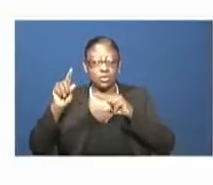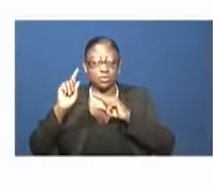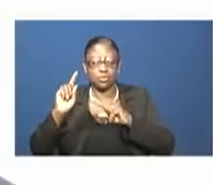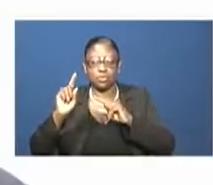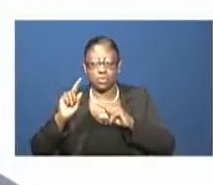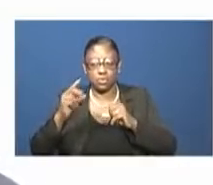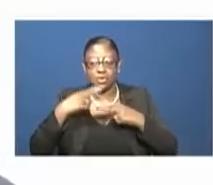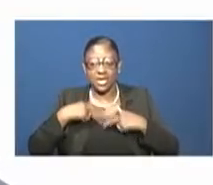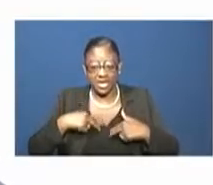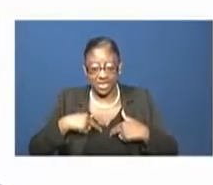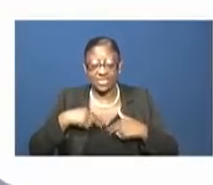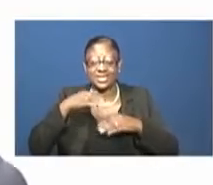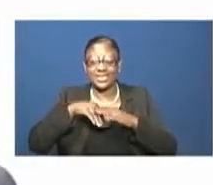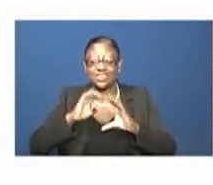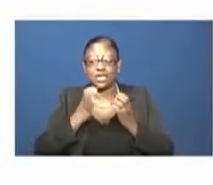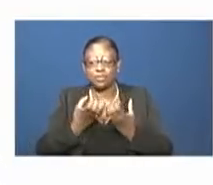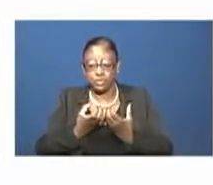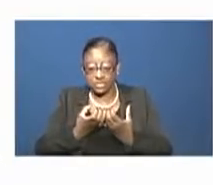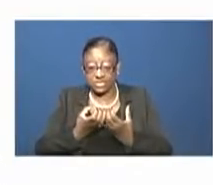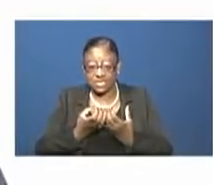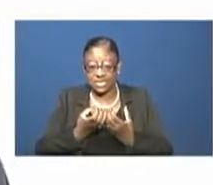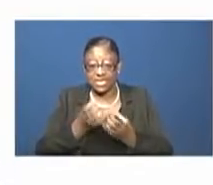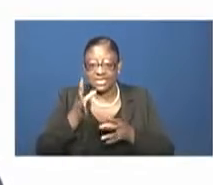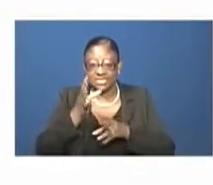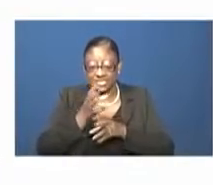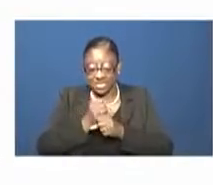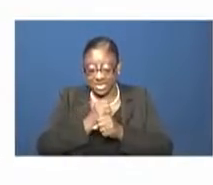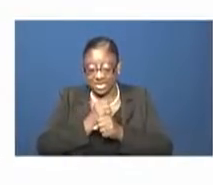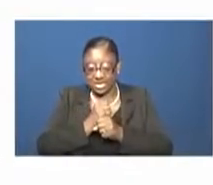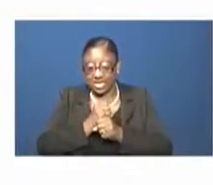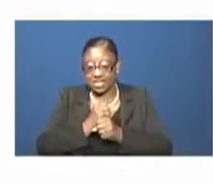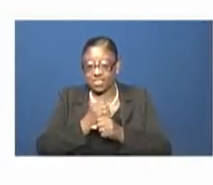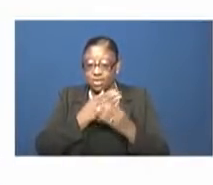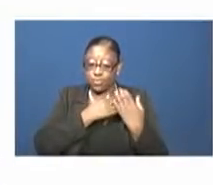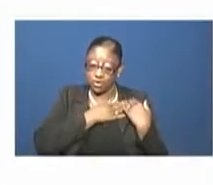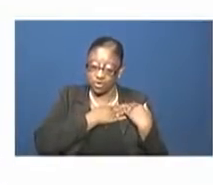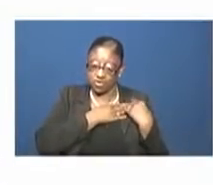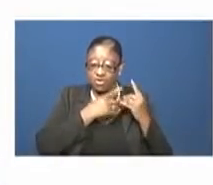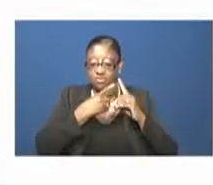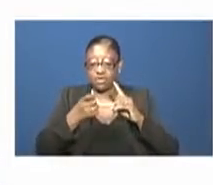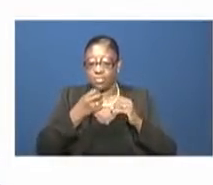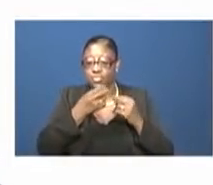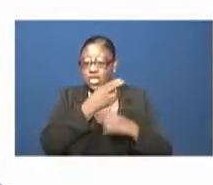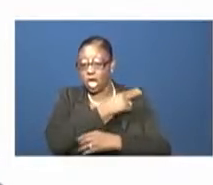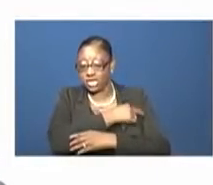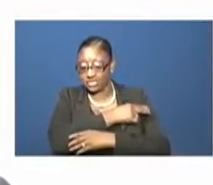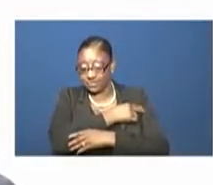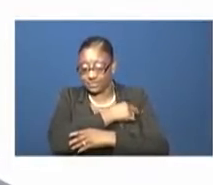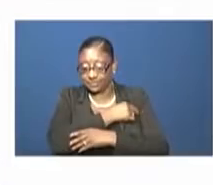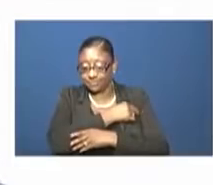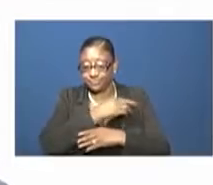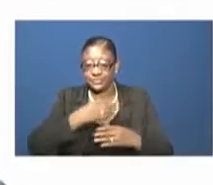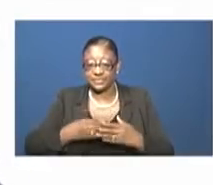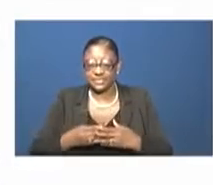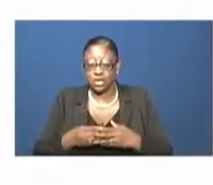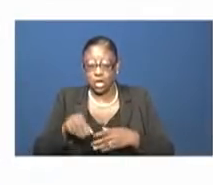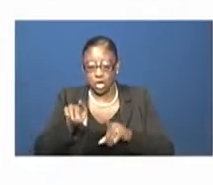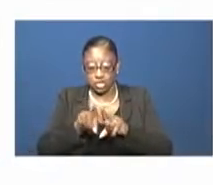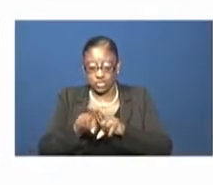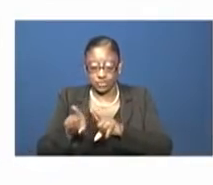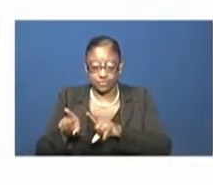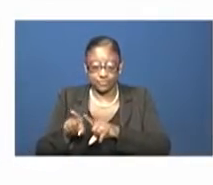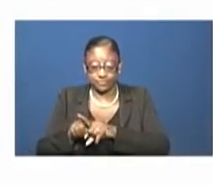healthcare services in the community, taking the burden off of the accident and emergency at the Princess Margaret Hospital.